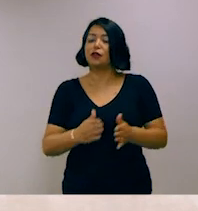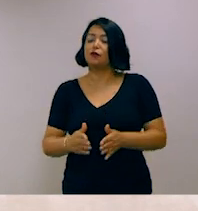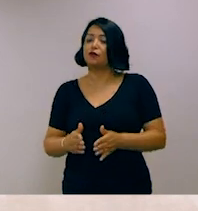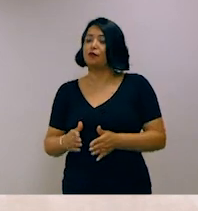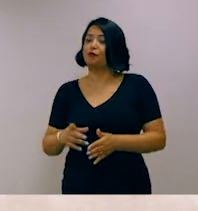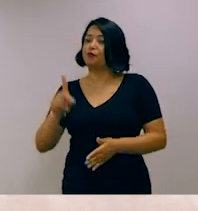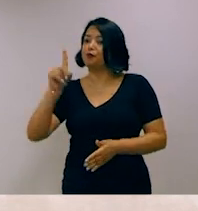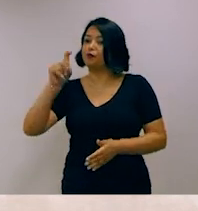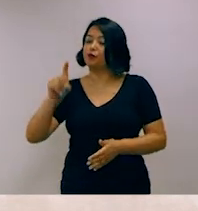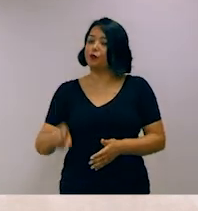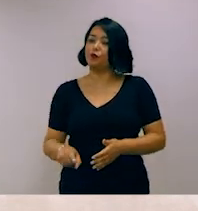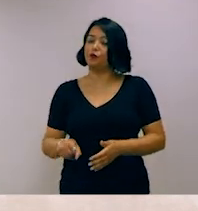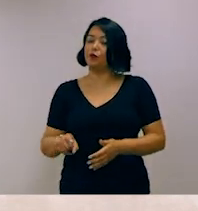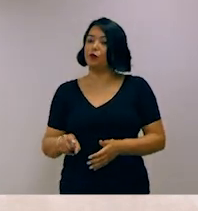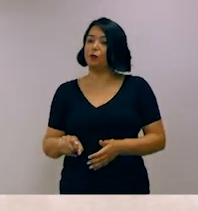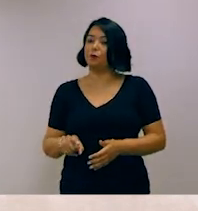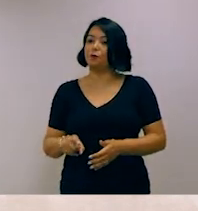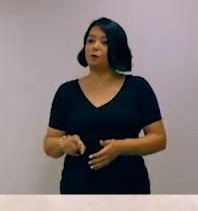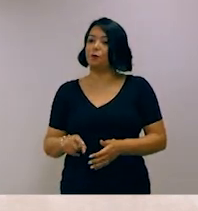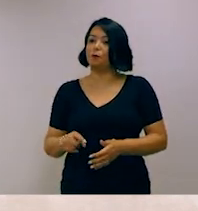is relatively